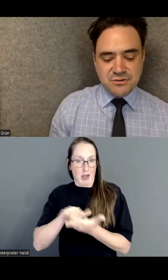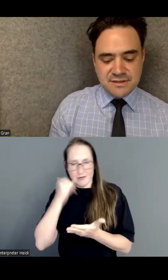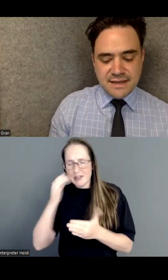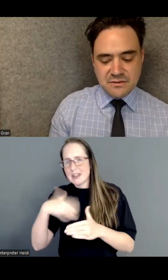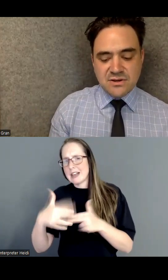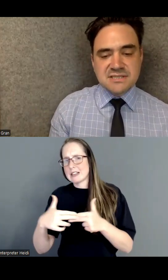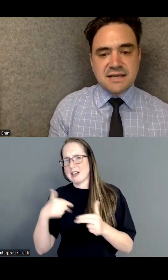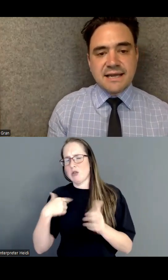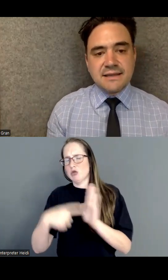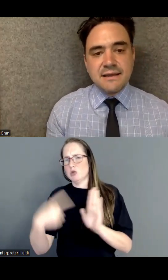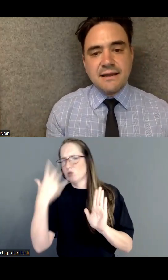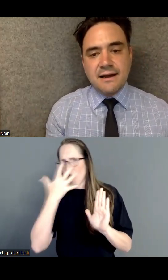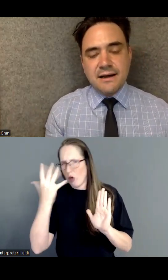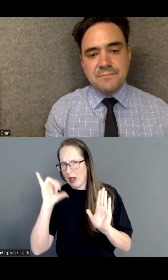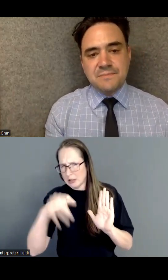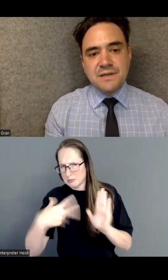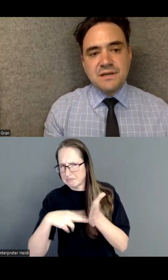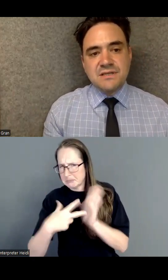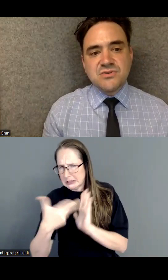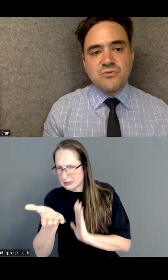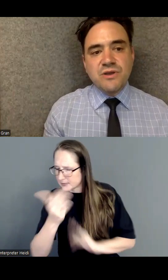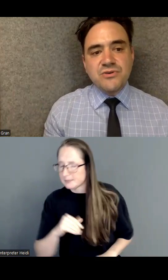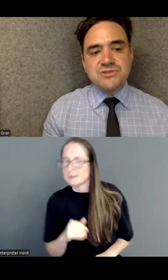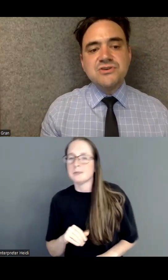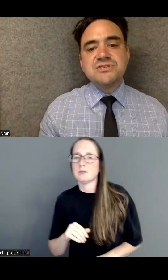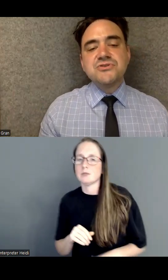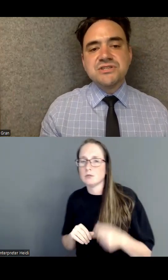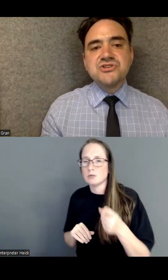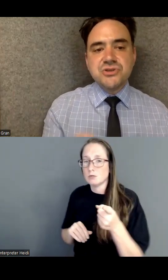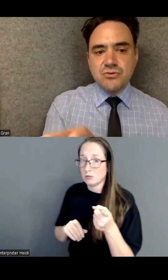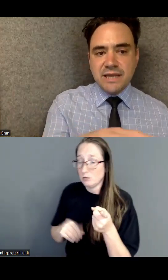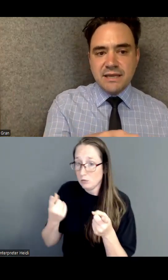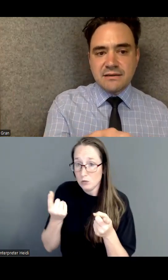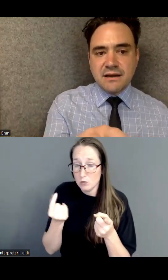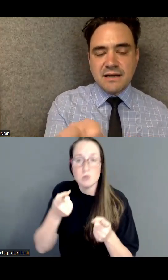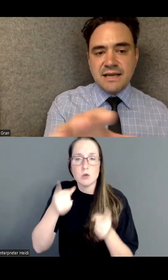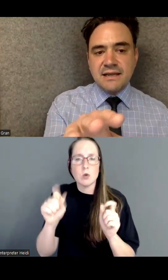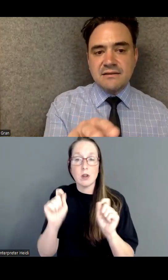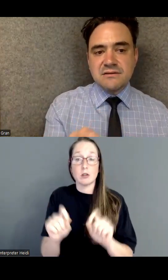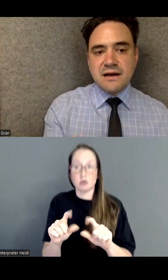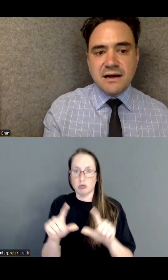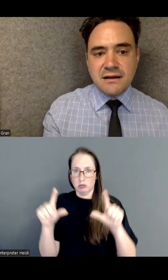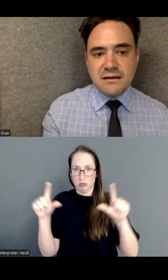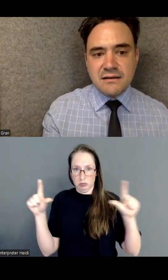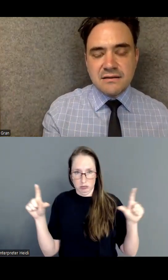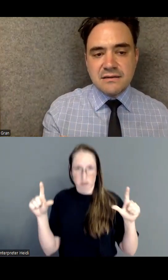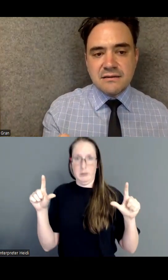kind of show you what that looks like. So what you can do is you can zoom in on any